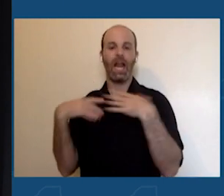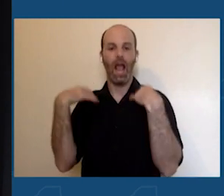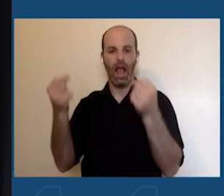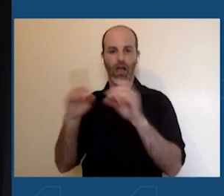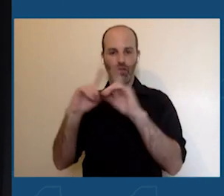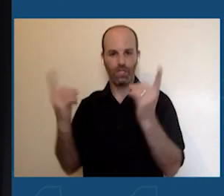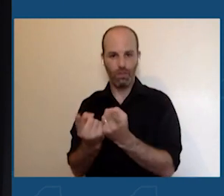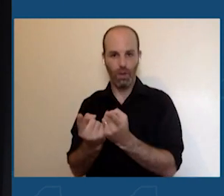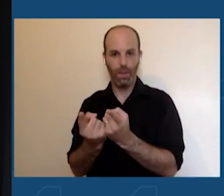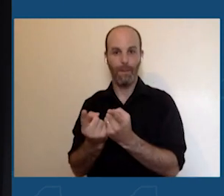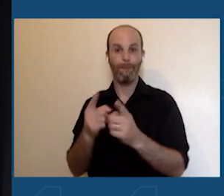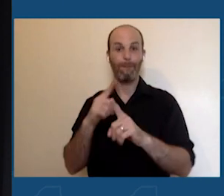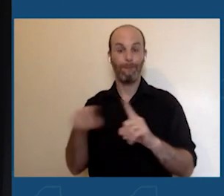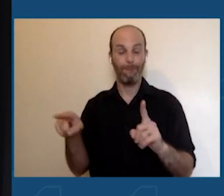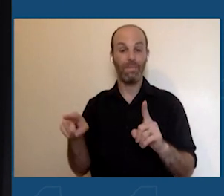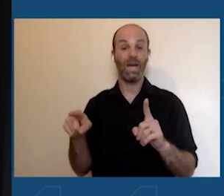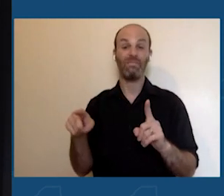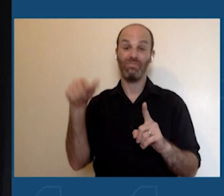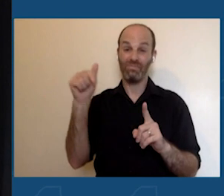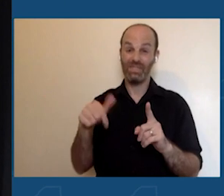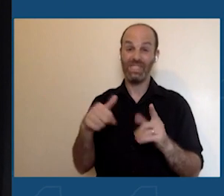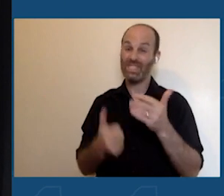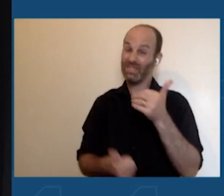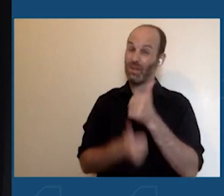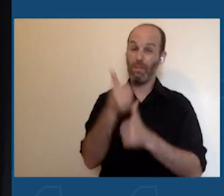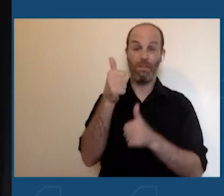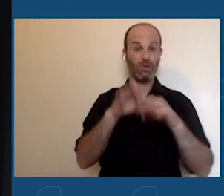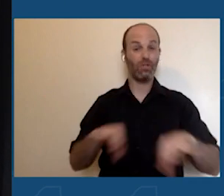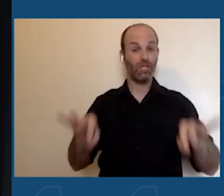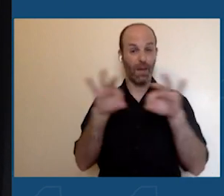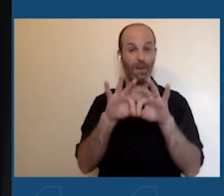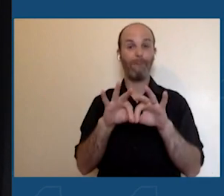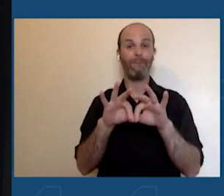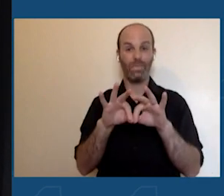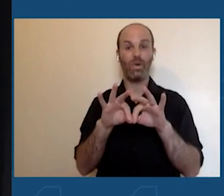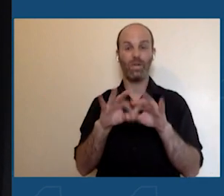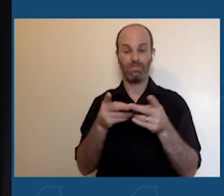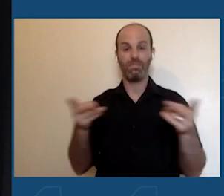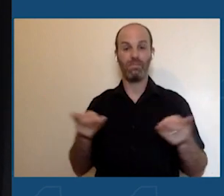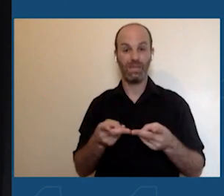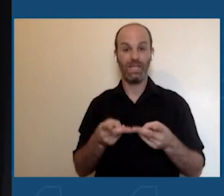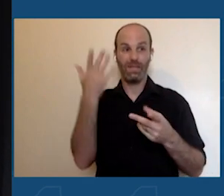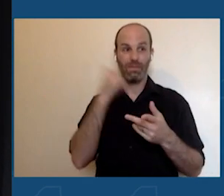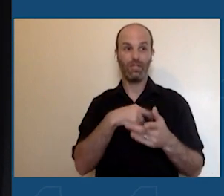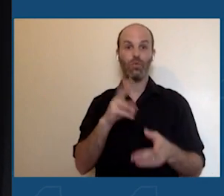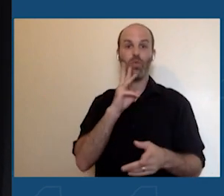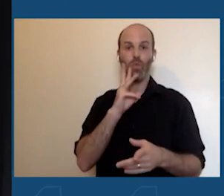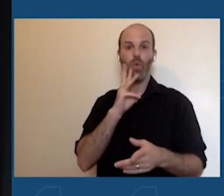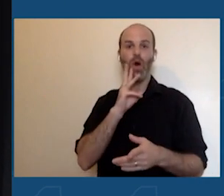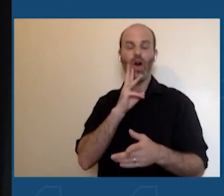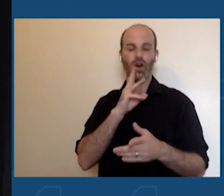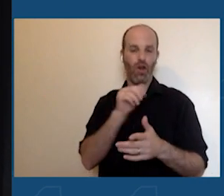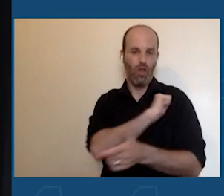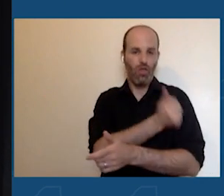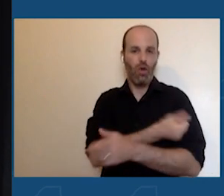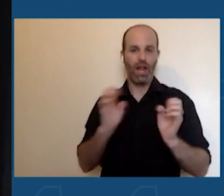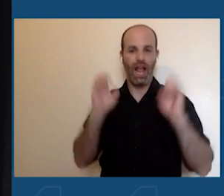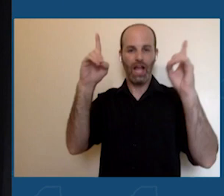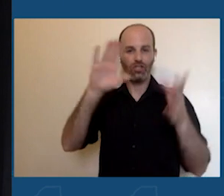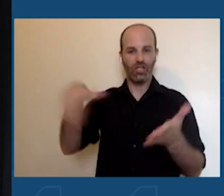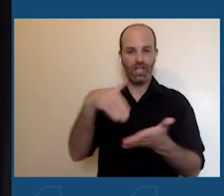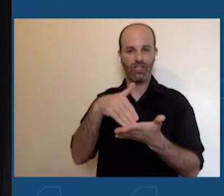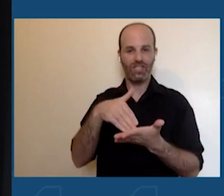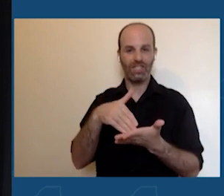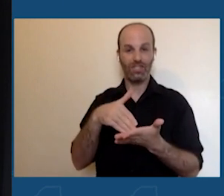appropriate place to be than here at the Water Authority's Education Center, and right behind this wall, our